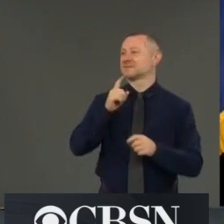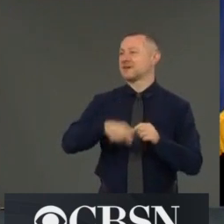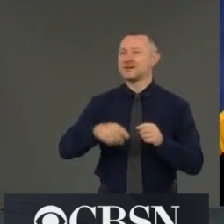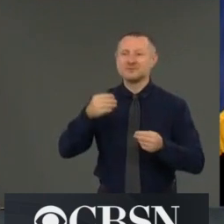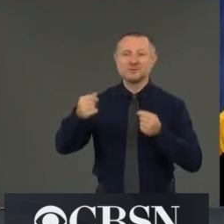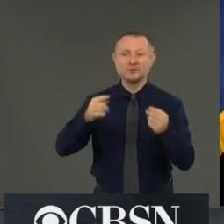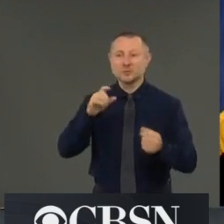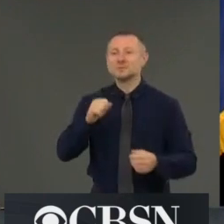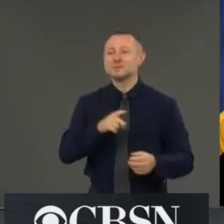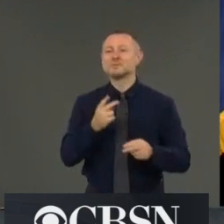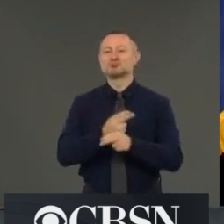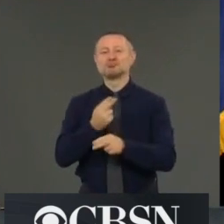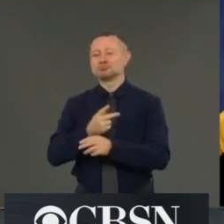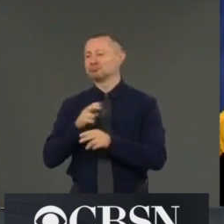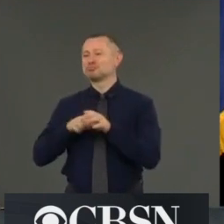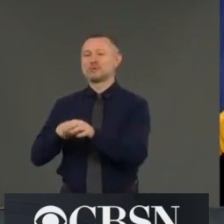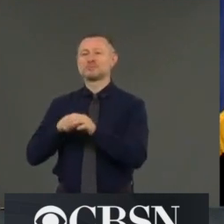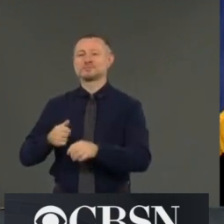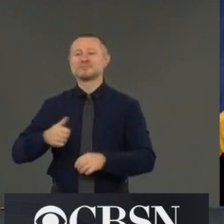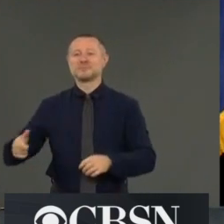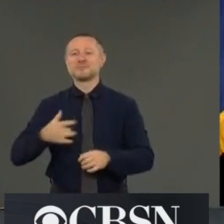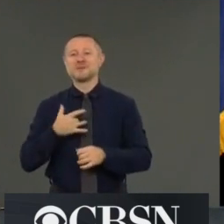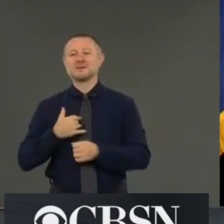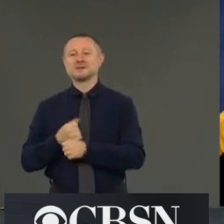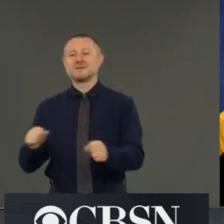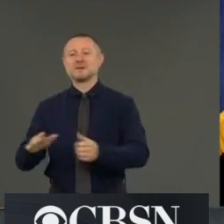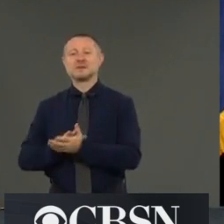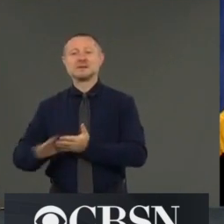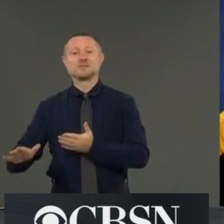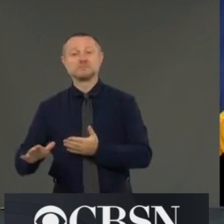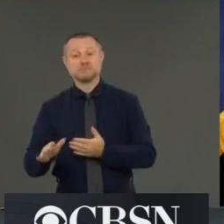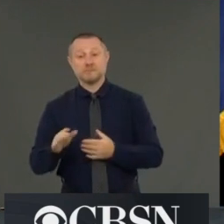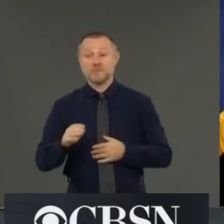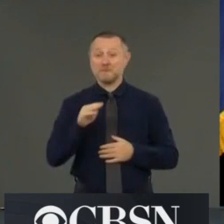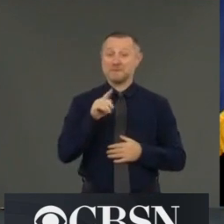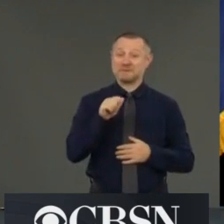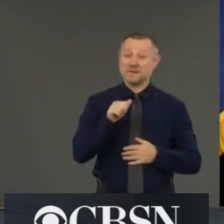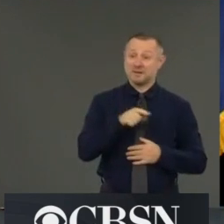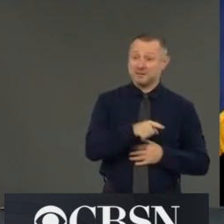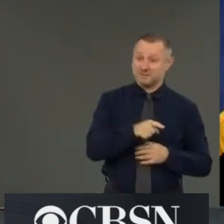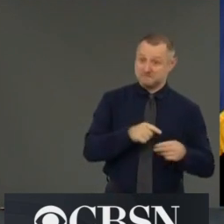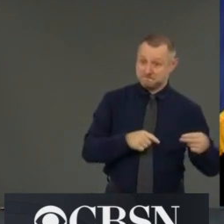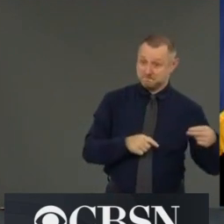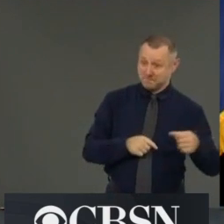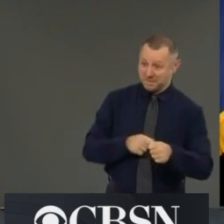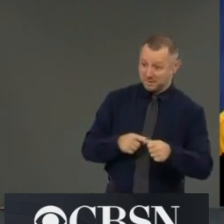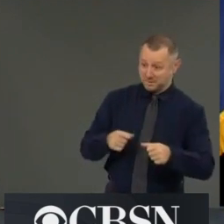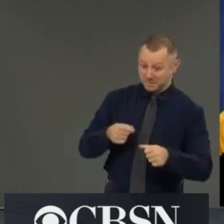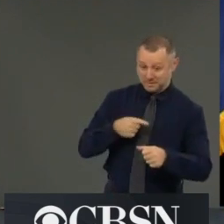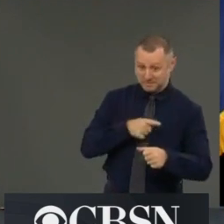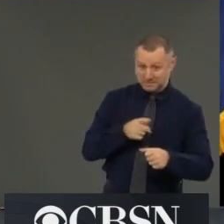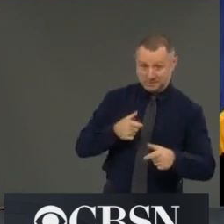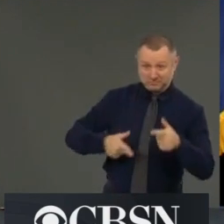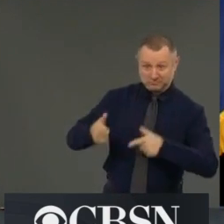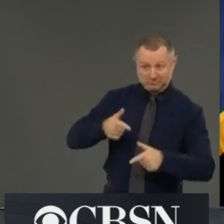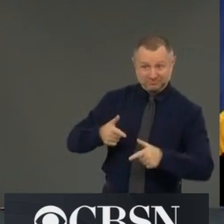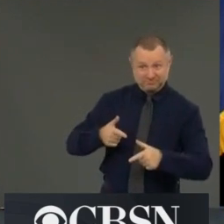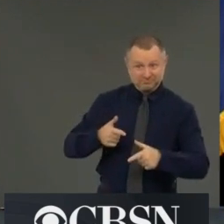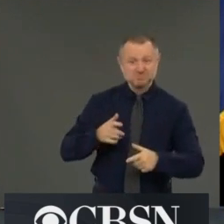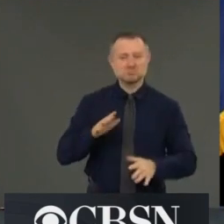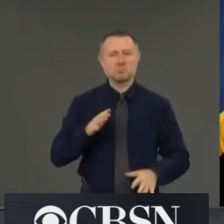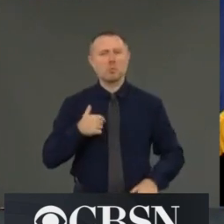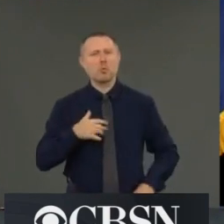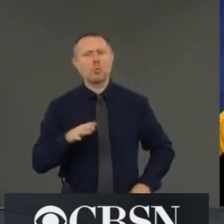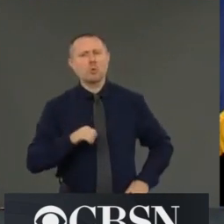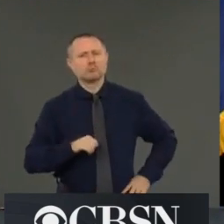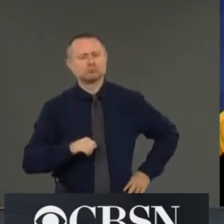them. So did the MTA have to pay to disinfect the trains? Yes. And I'm proud that they did.